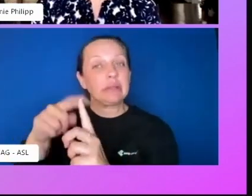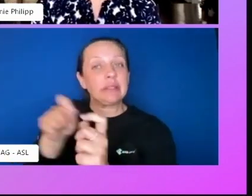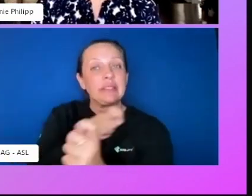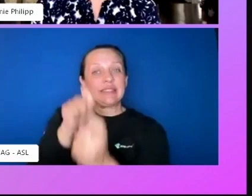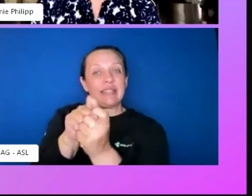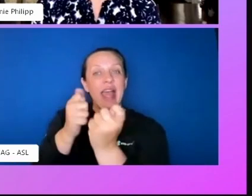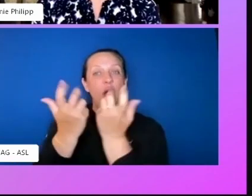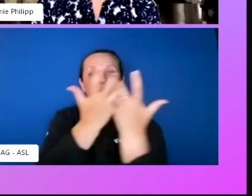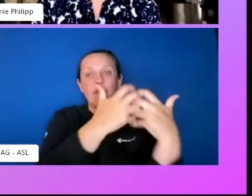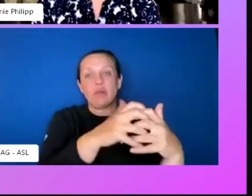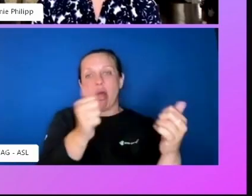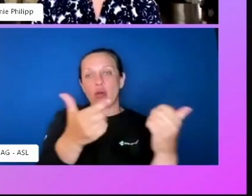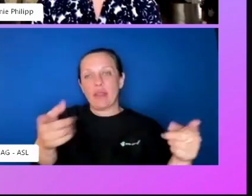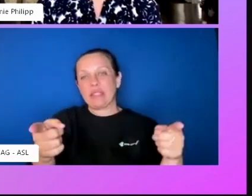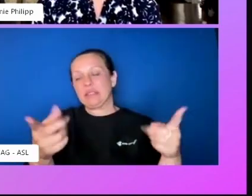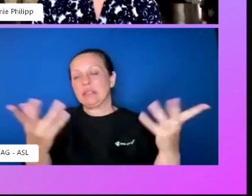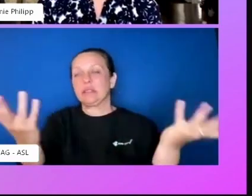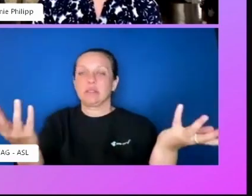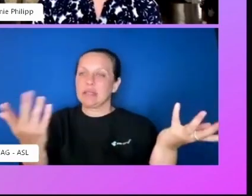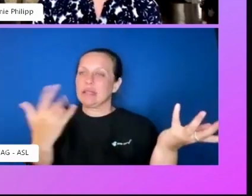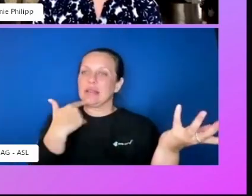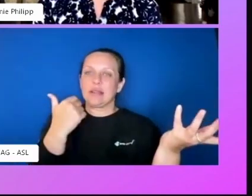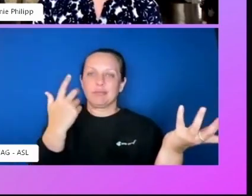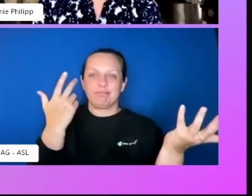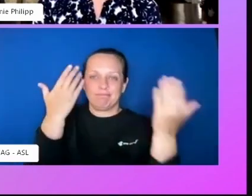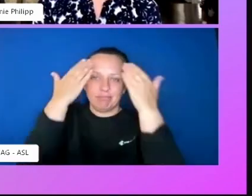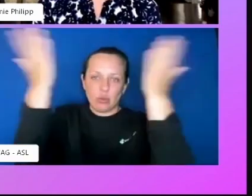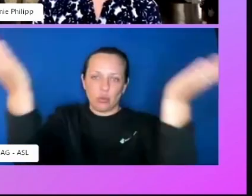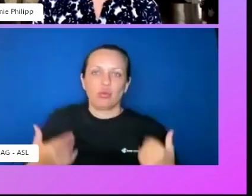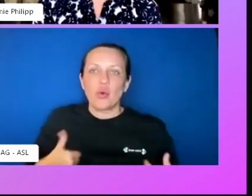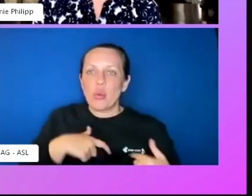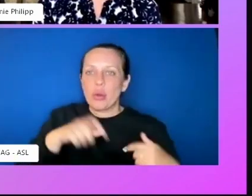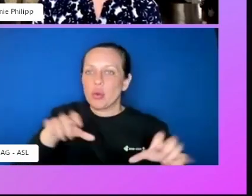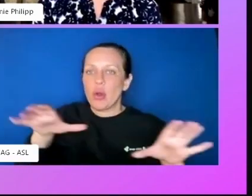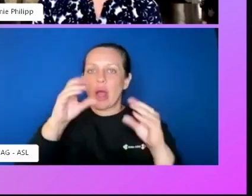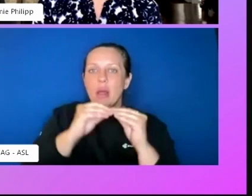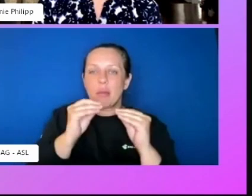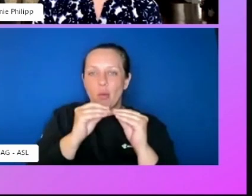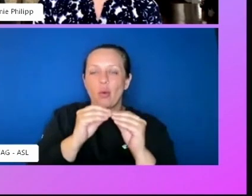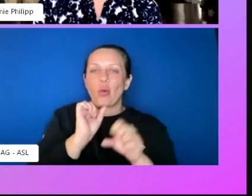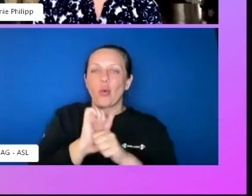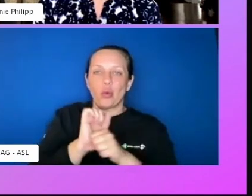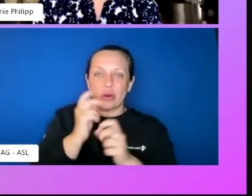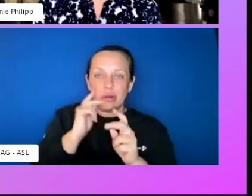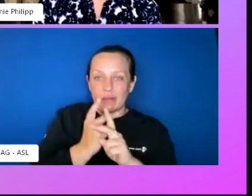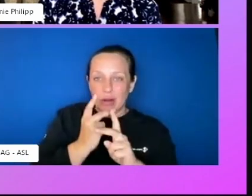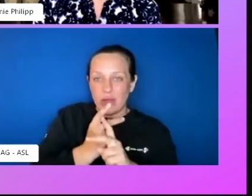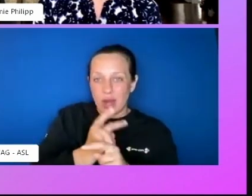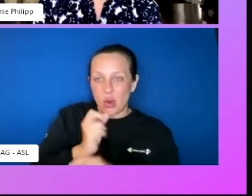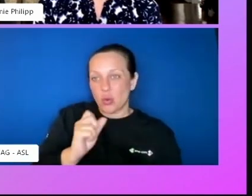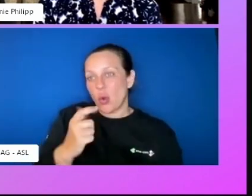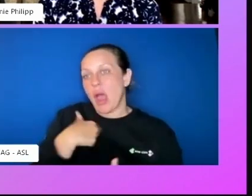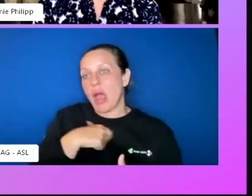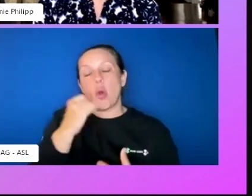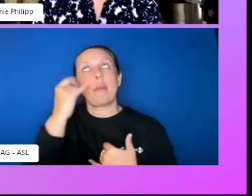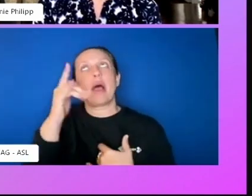with other things, that is currently unknown. We will need to do a lot more work to try to figure that out. So I don't imagine